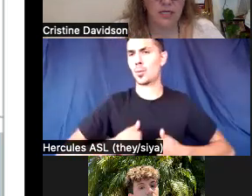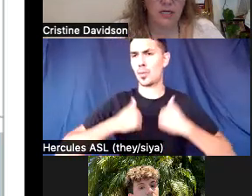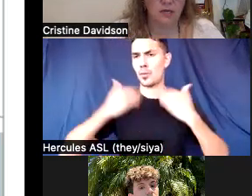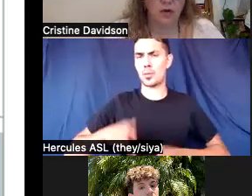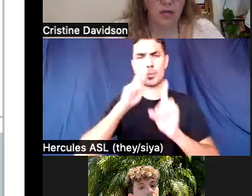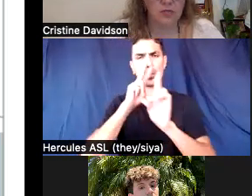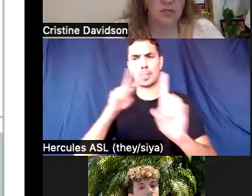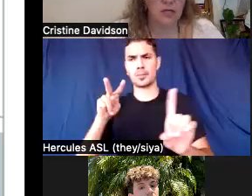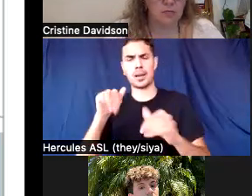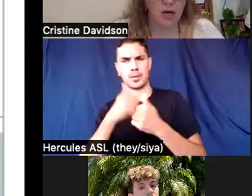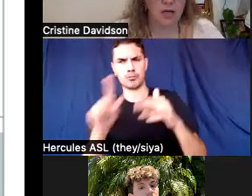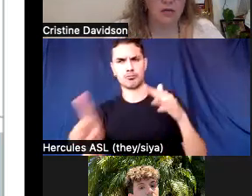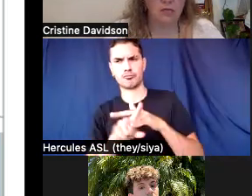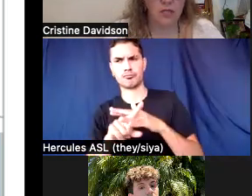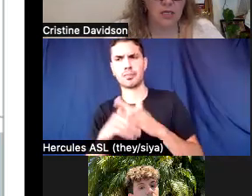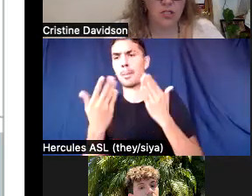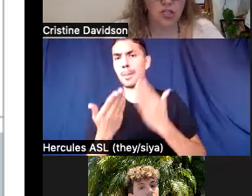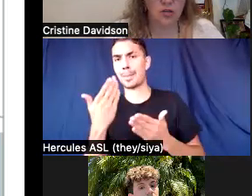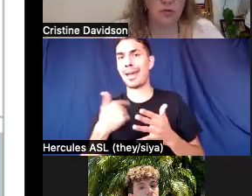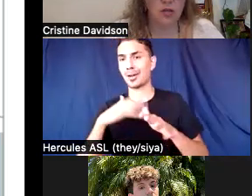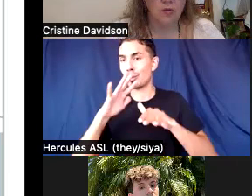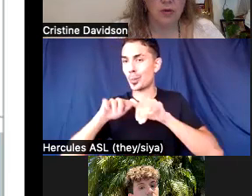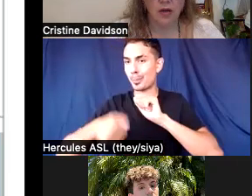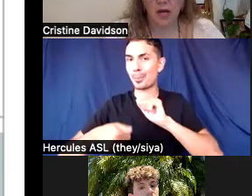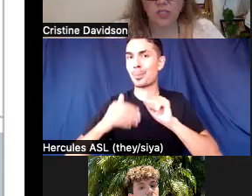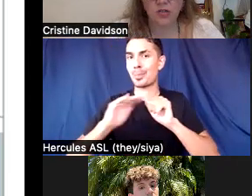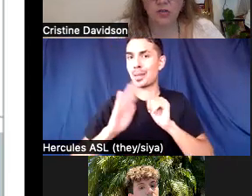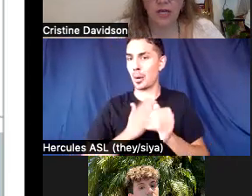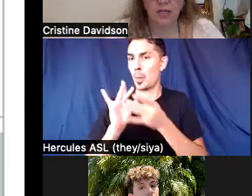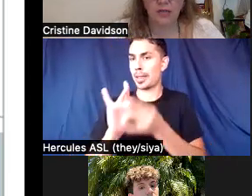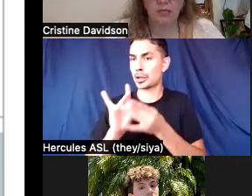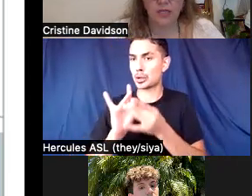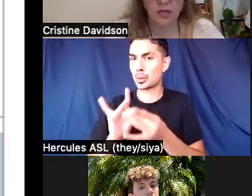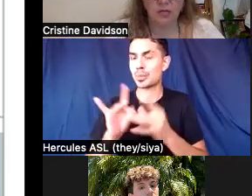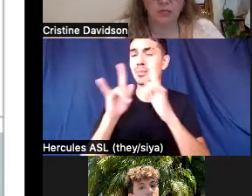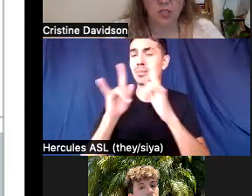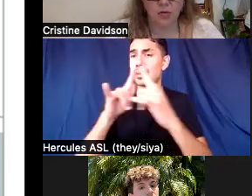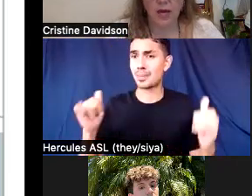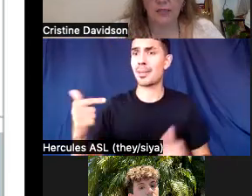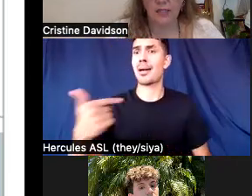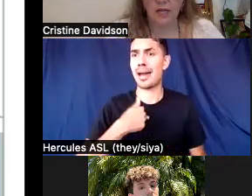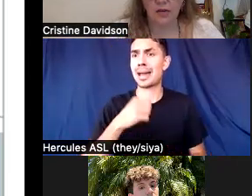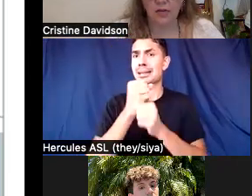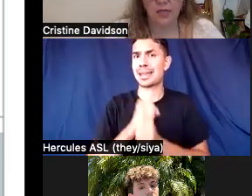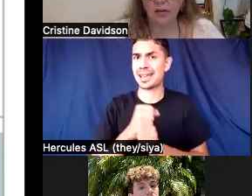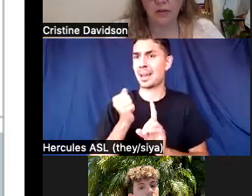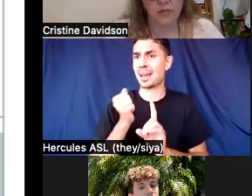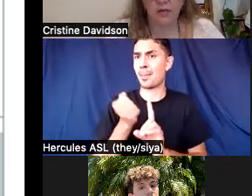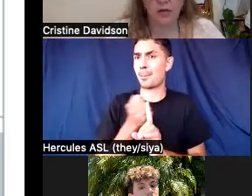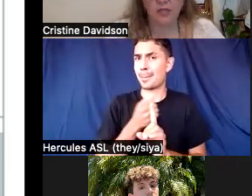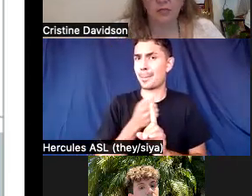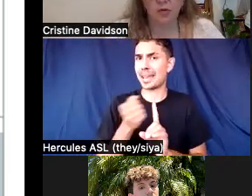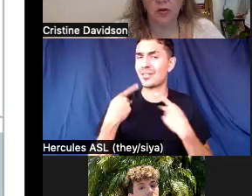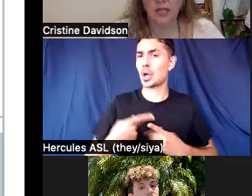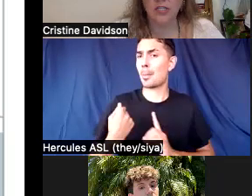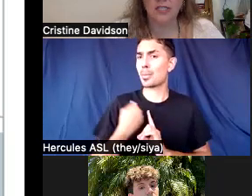may be getting raped in my relationship, but I'm also getting beat up so badly that I don't even care if I'm getting